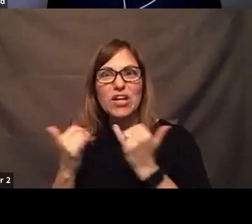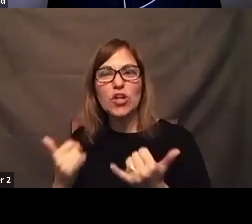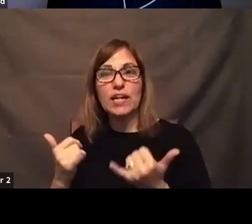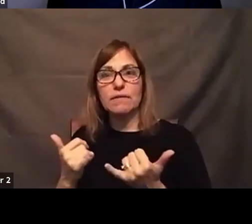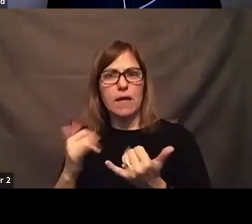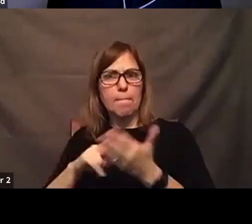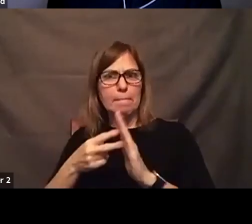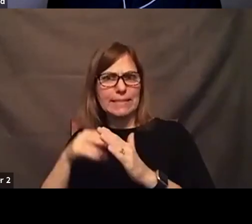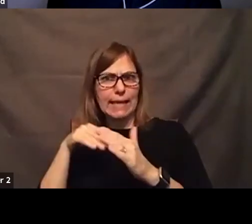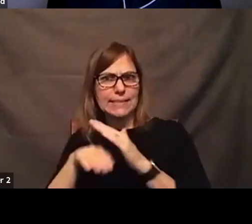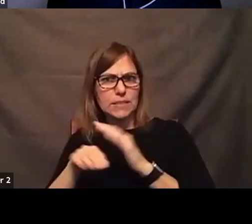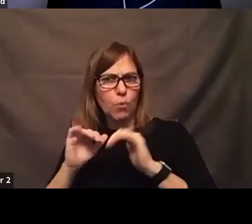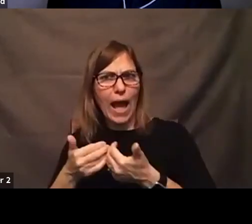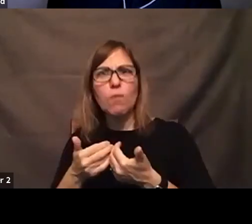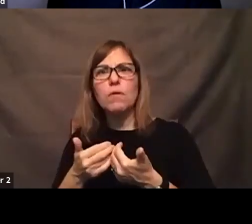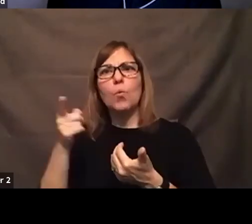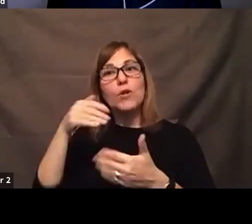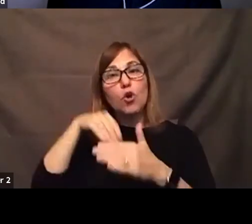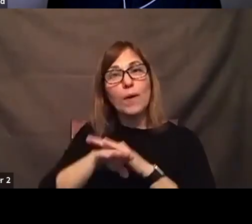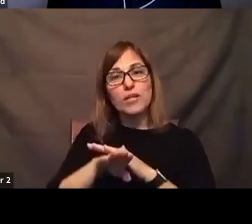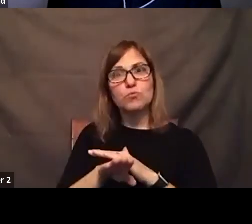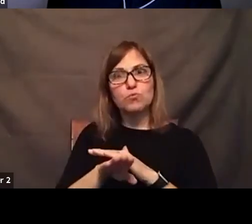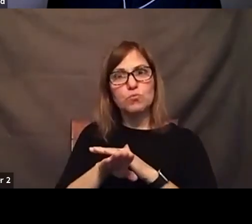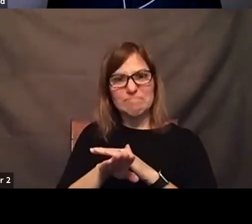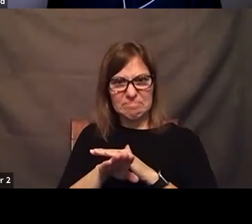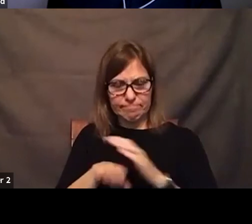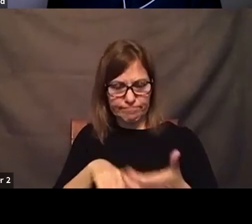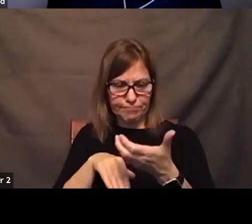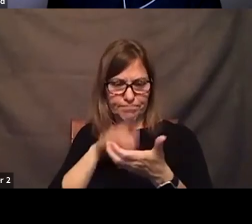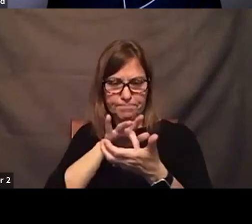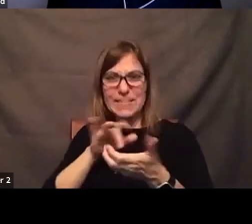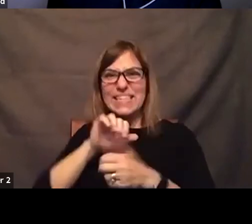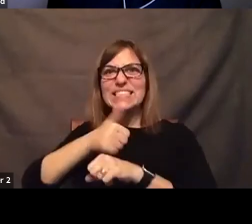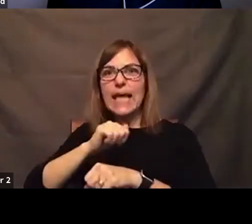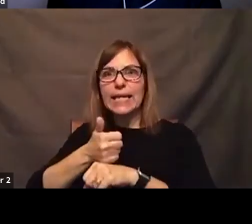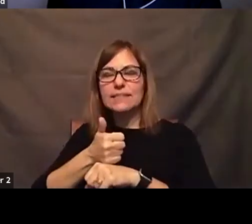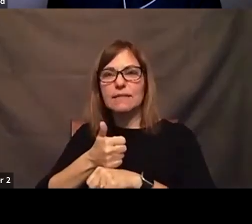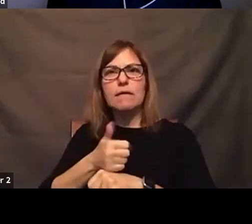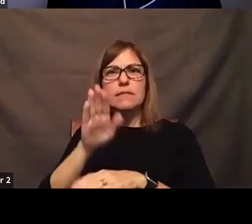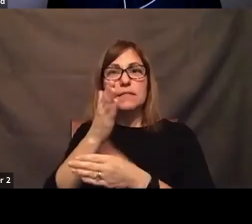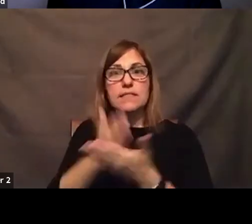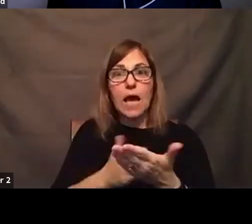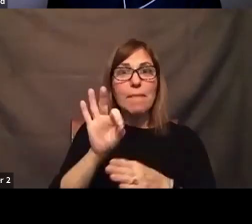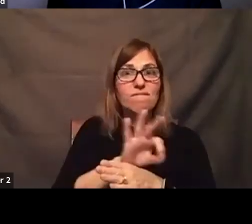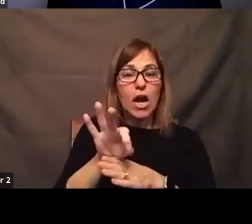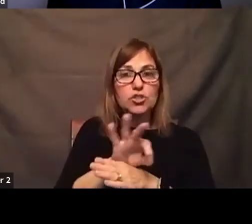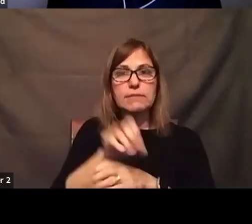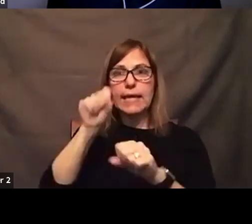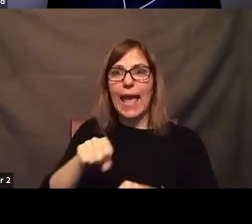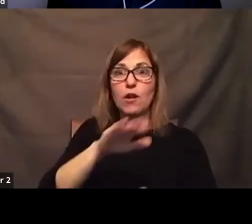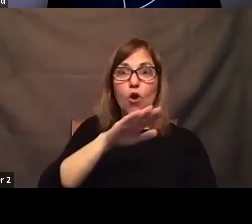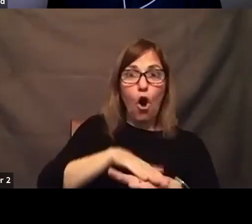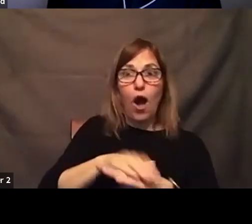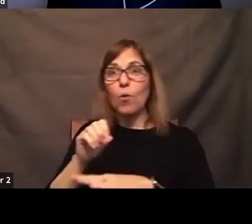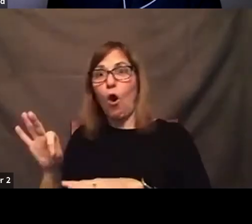into the accessibility settings, you can turn on or turn off different functions. And this makes it so a person